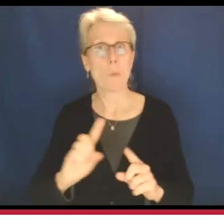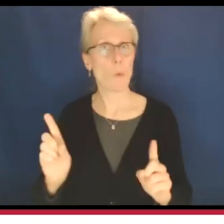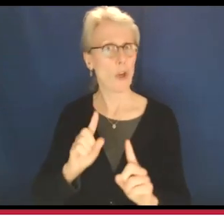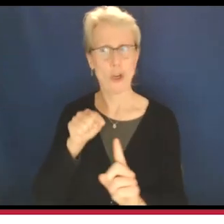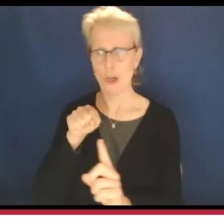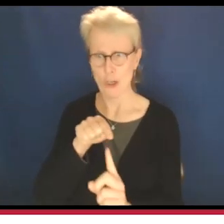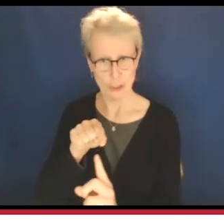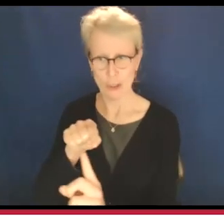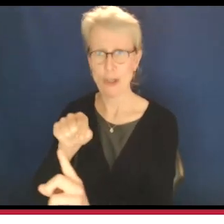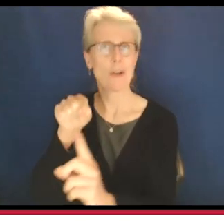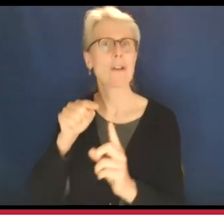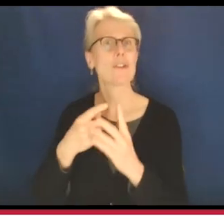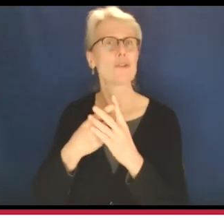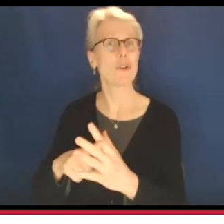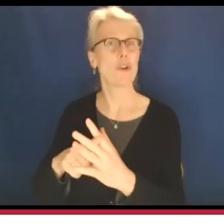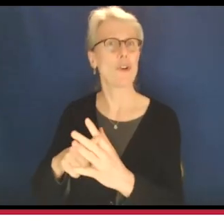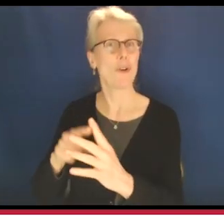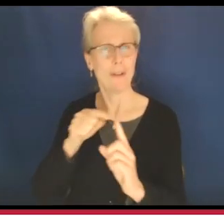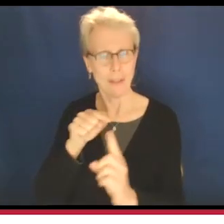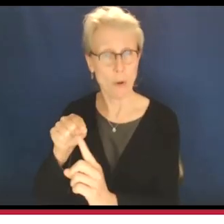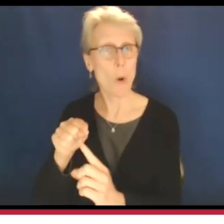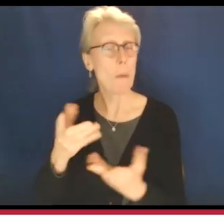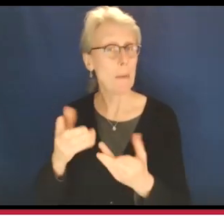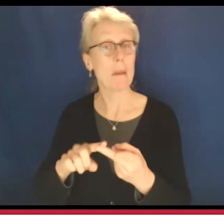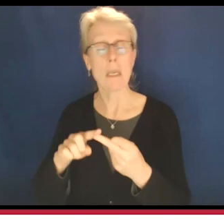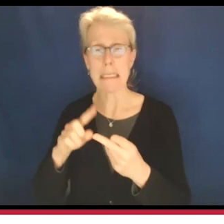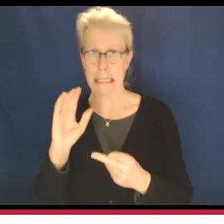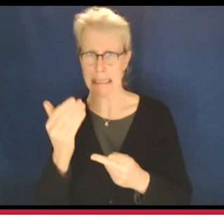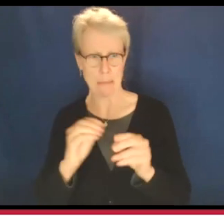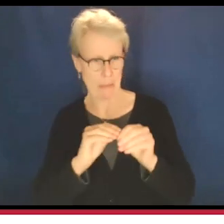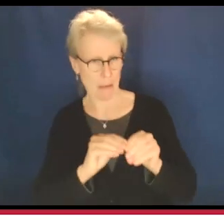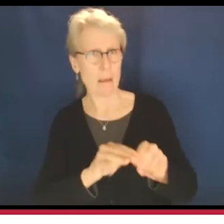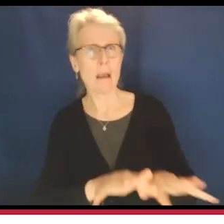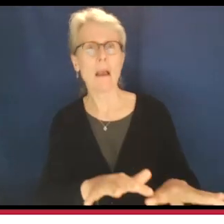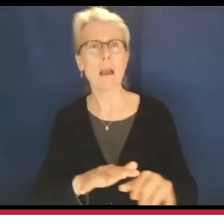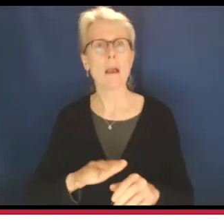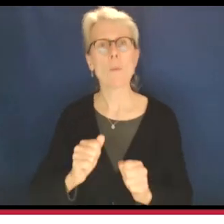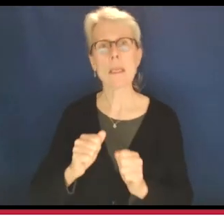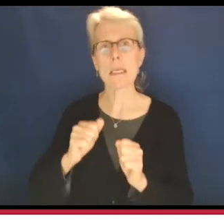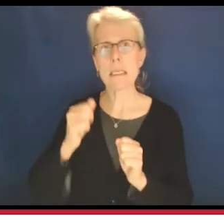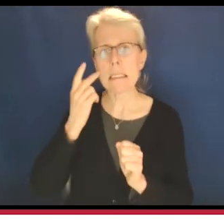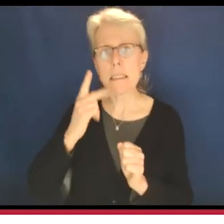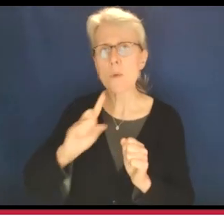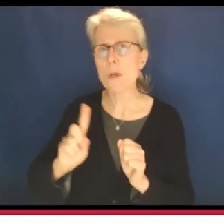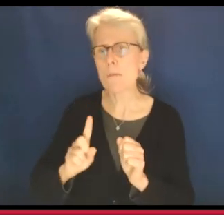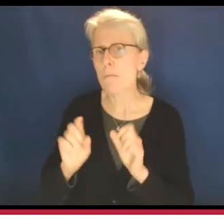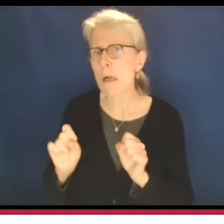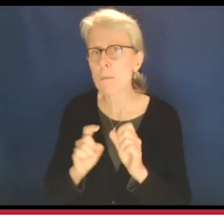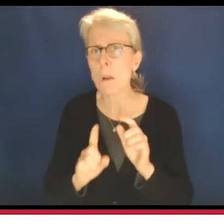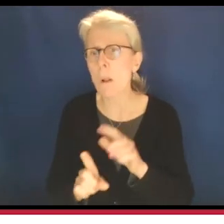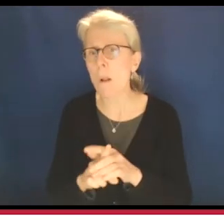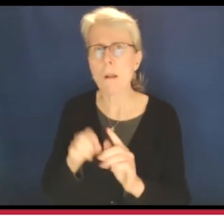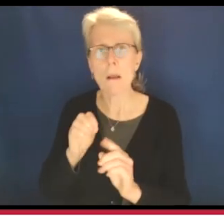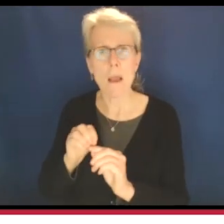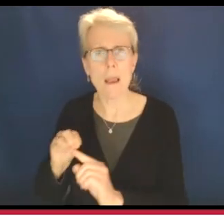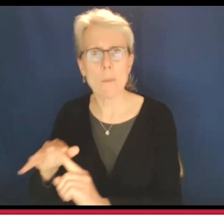And on the other hand, saying we might have an outbreak, let's see if we can find the source of that outbreak before it happens. You have a lot more clues in the